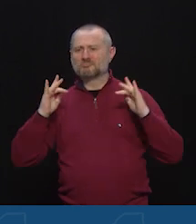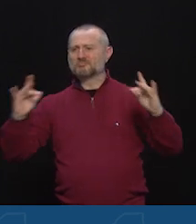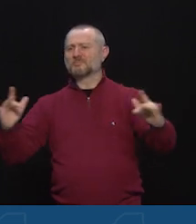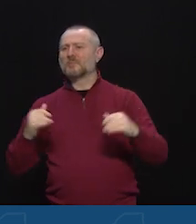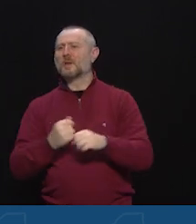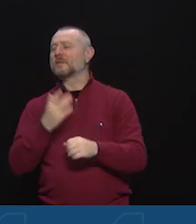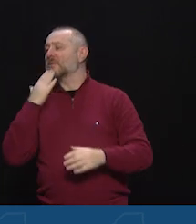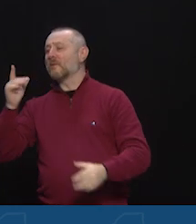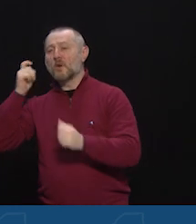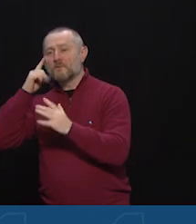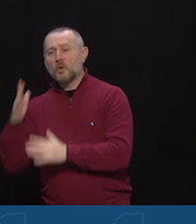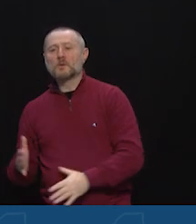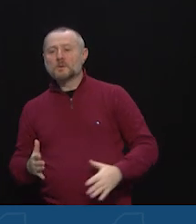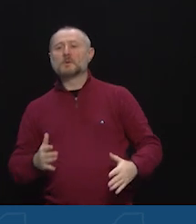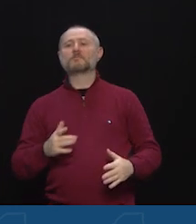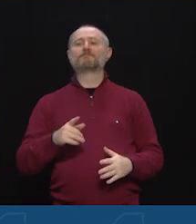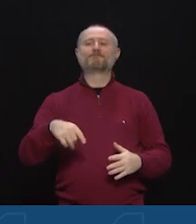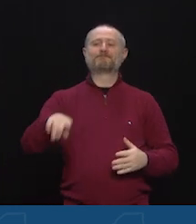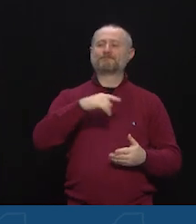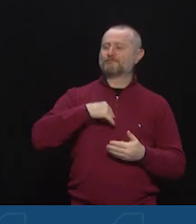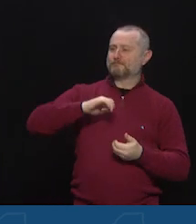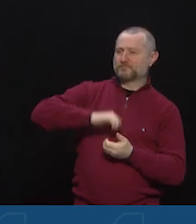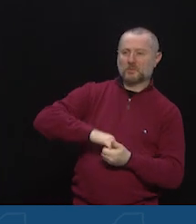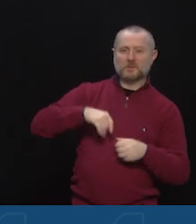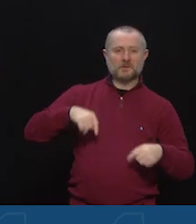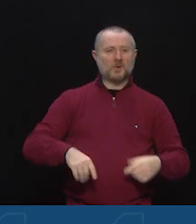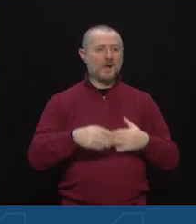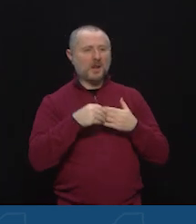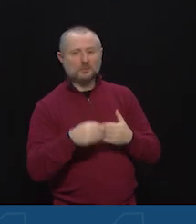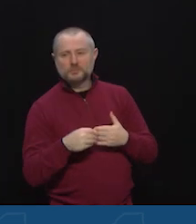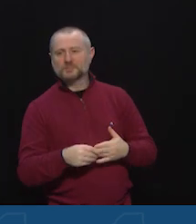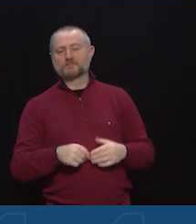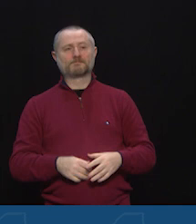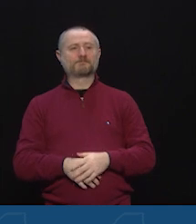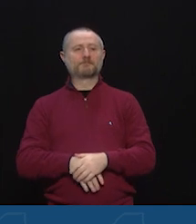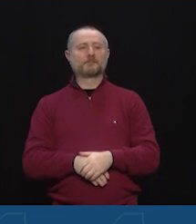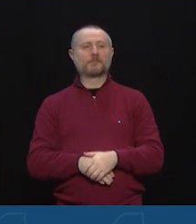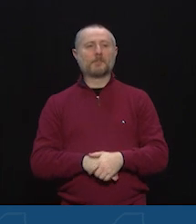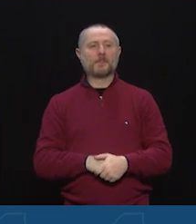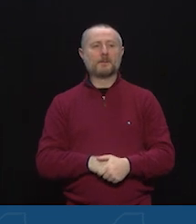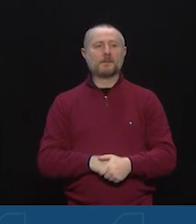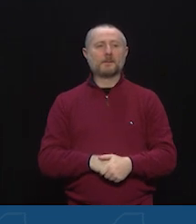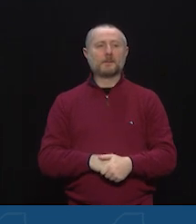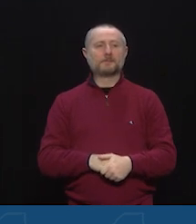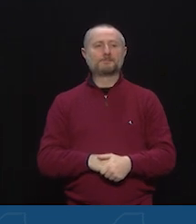governor for her partnership and her leadership during storm events like this.